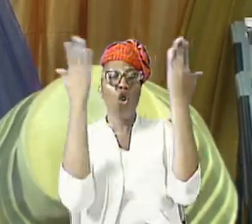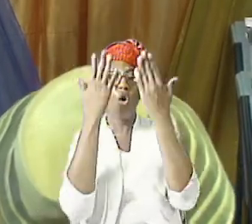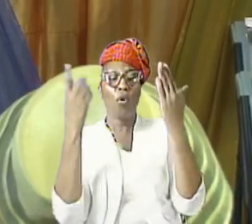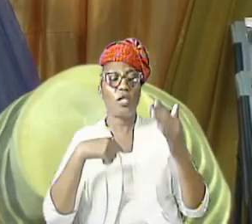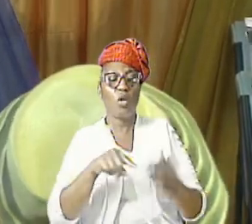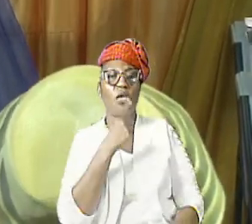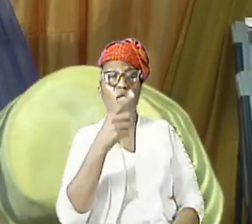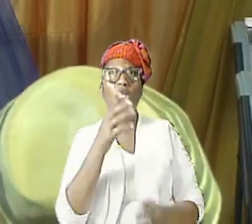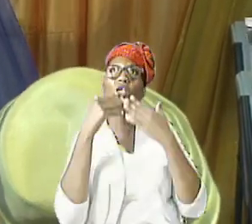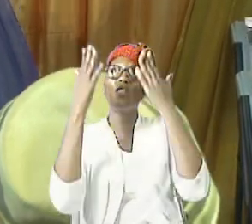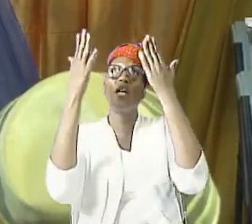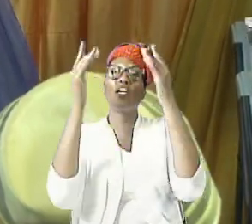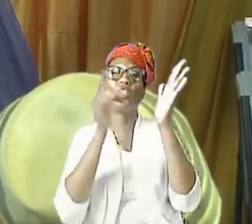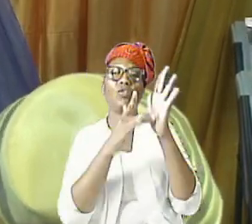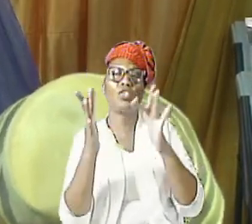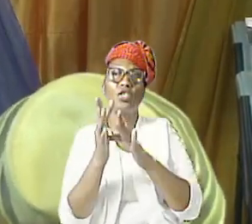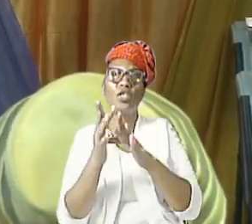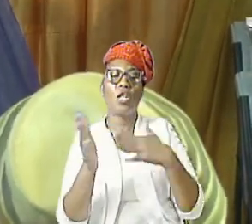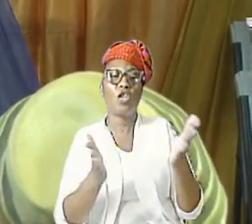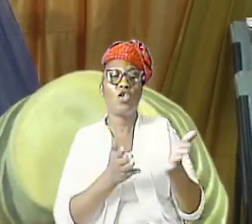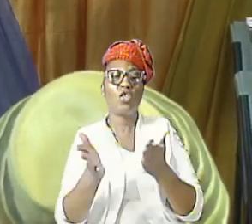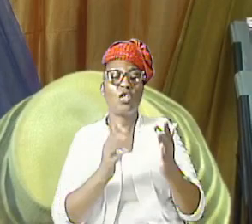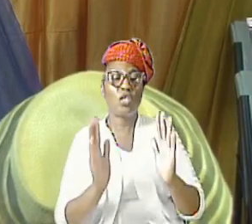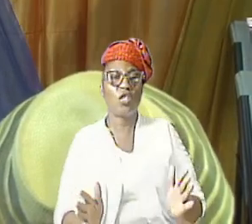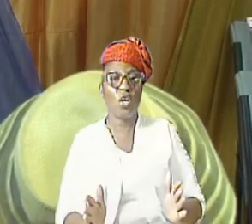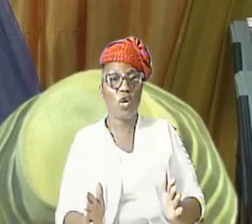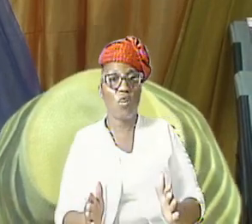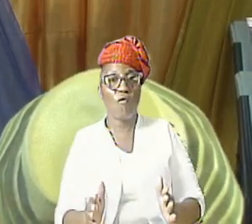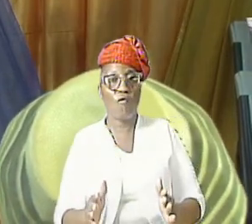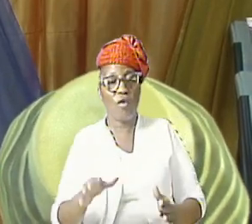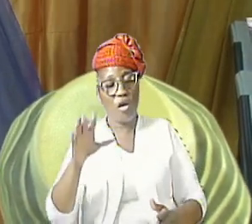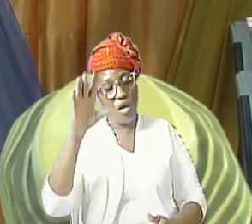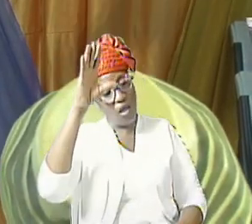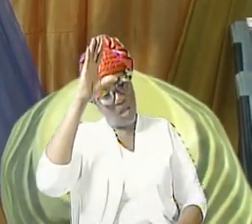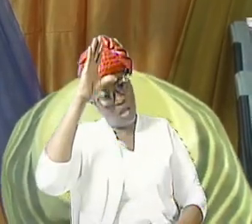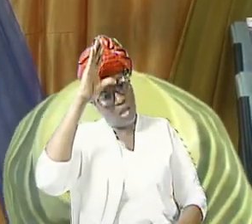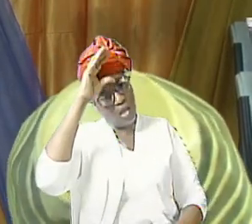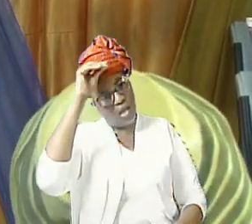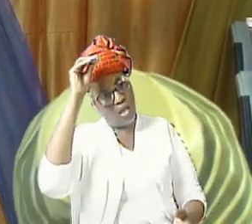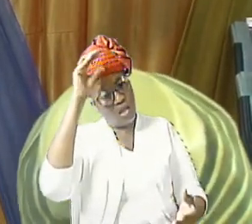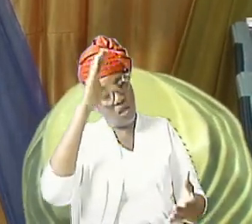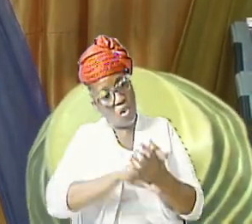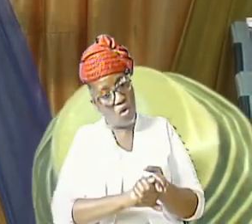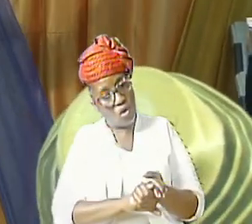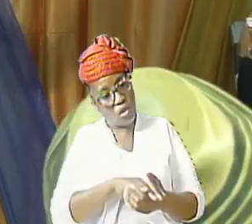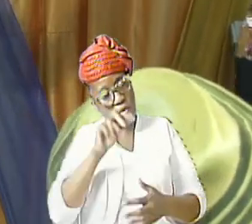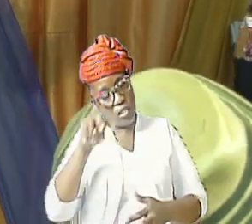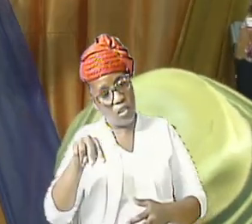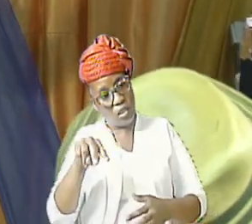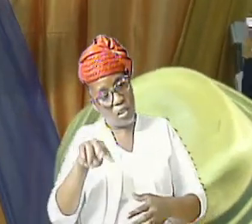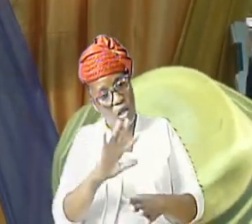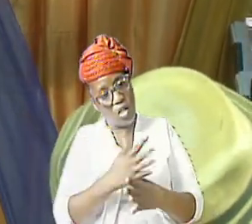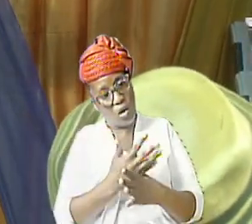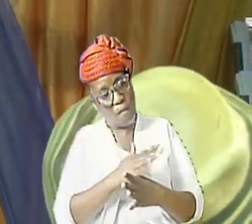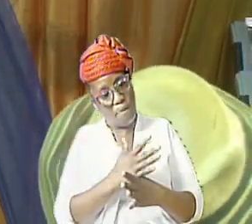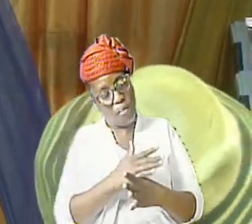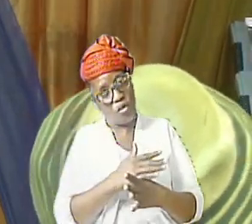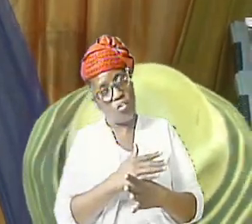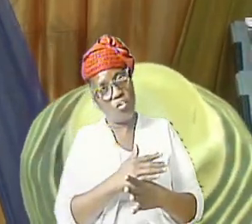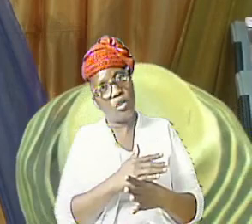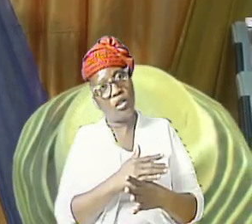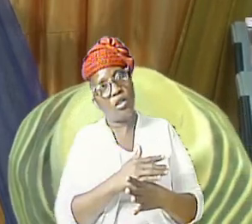we say thank you, mighty God. As your servant, my husband, stand between us and thee, I pray, God,